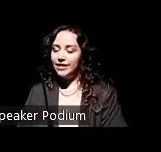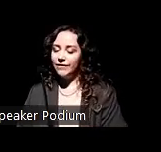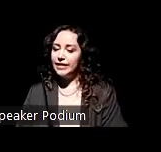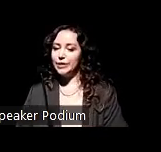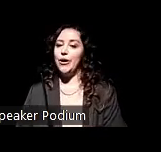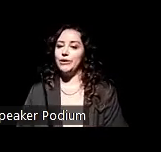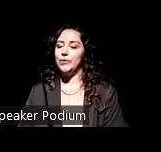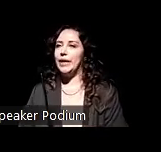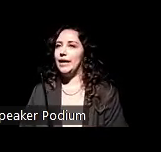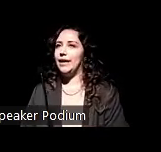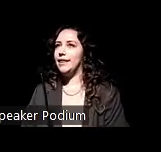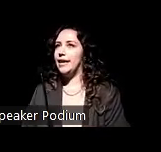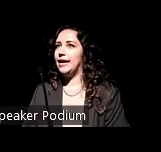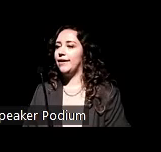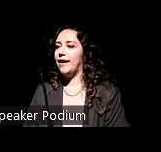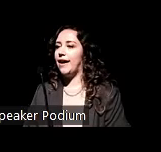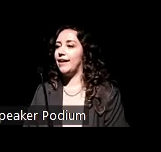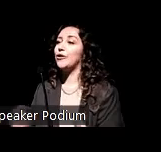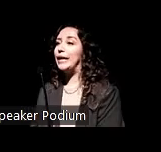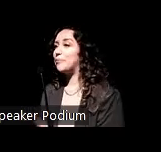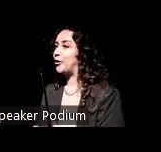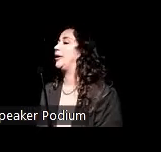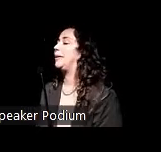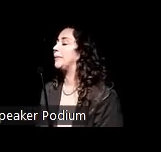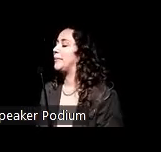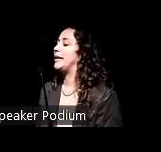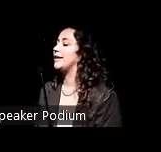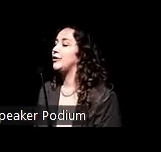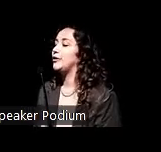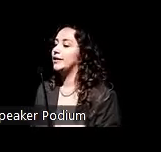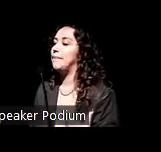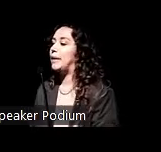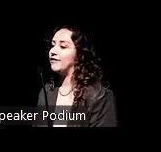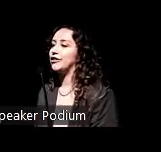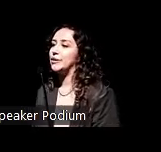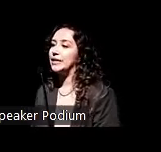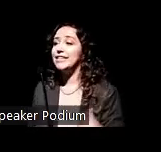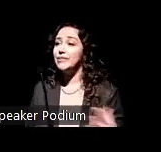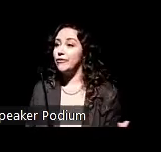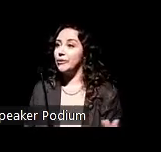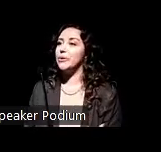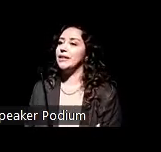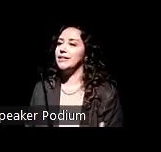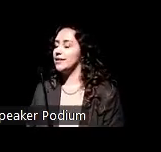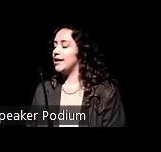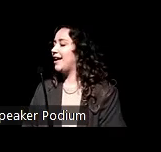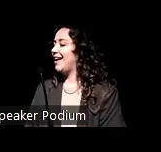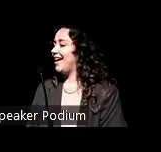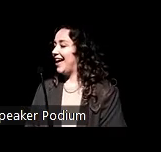actually did a phase-in approach where they had a grant program come in so you could get money for doing this even before the